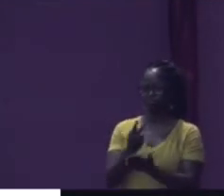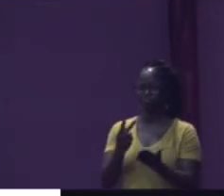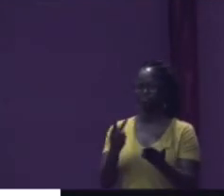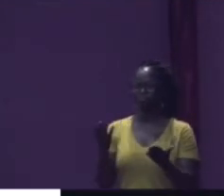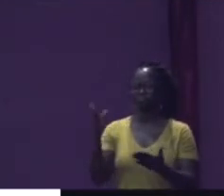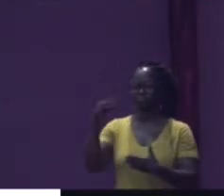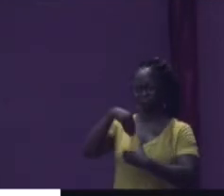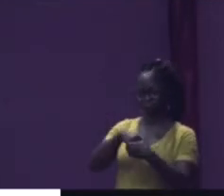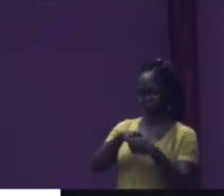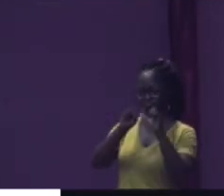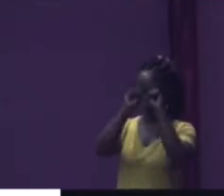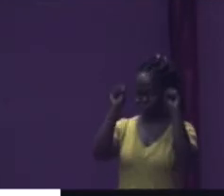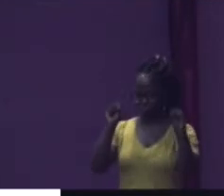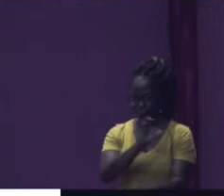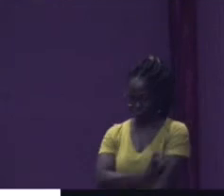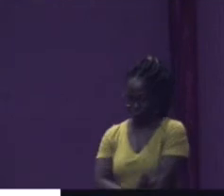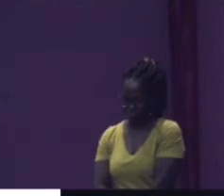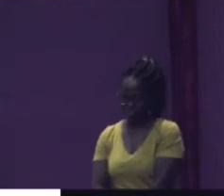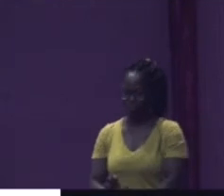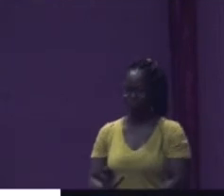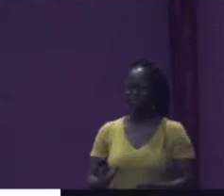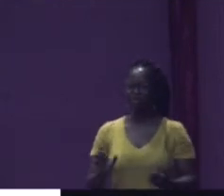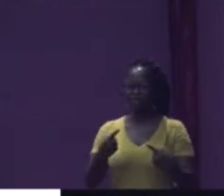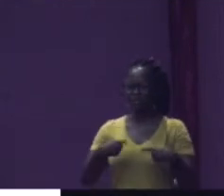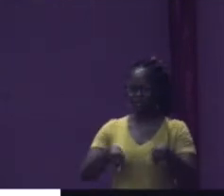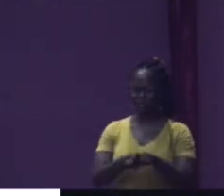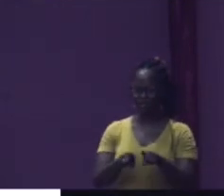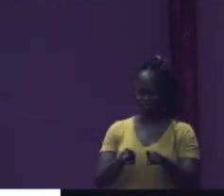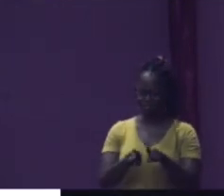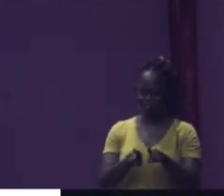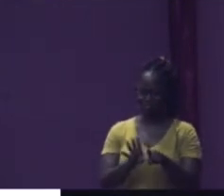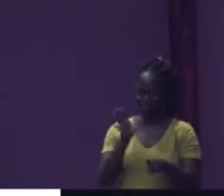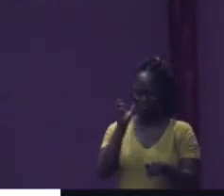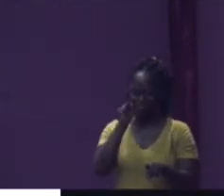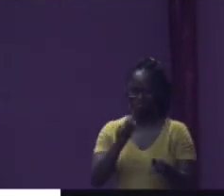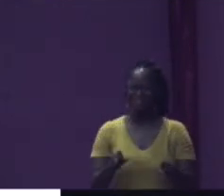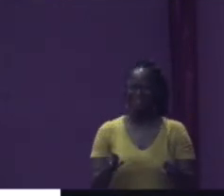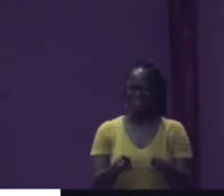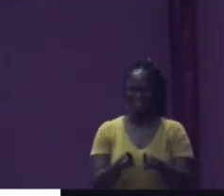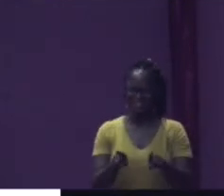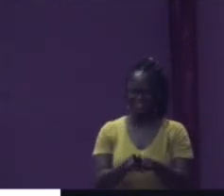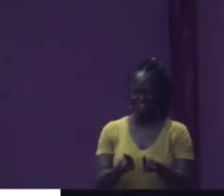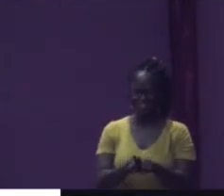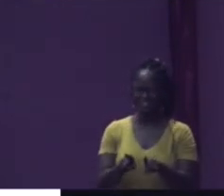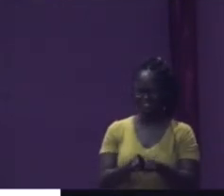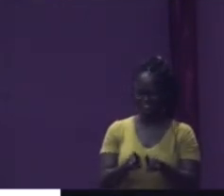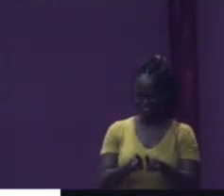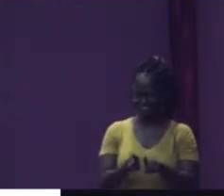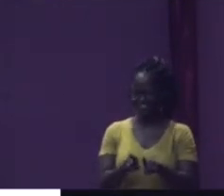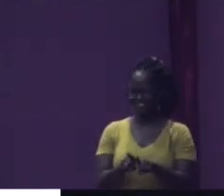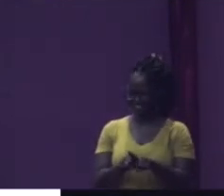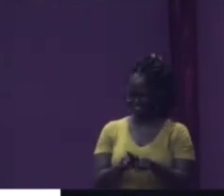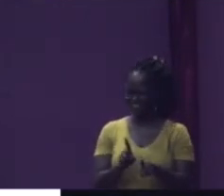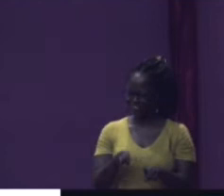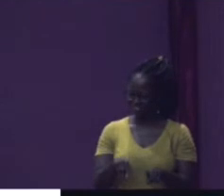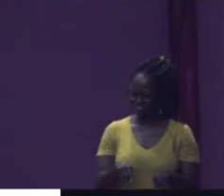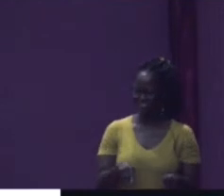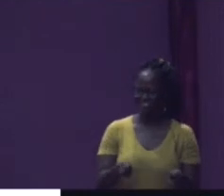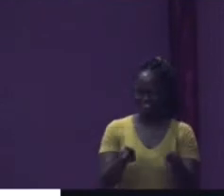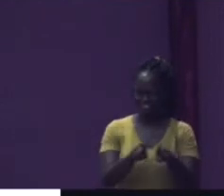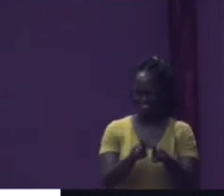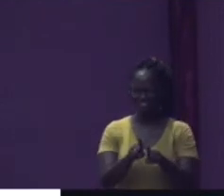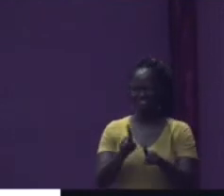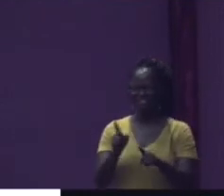And these also guide what is accepted or rejected from modern medicine. If it